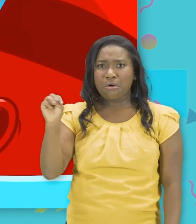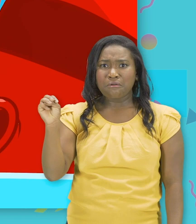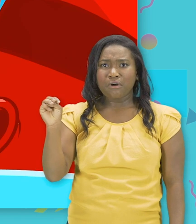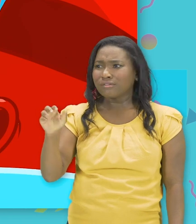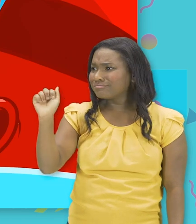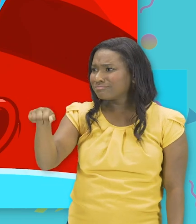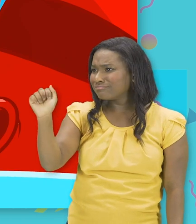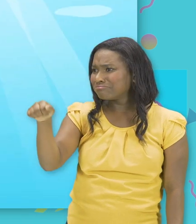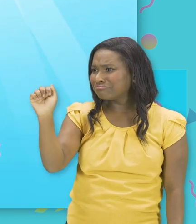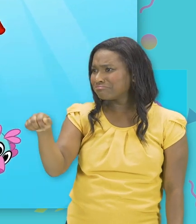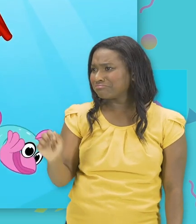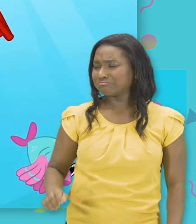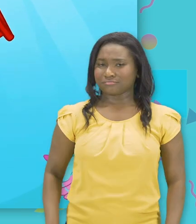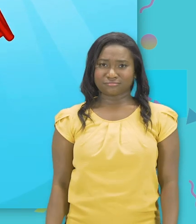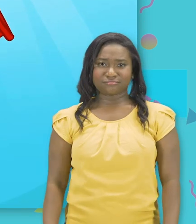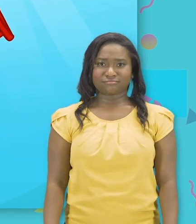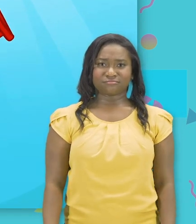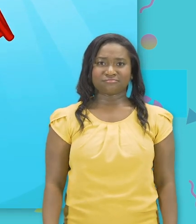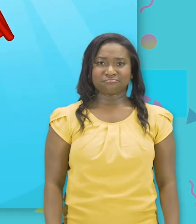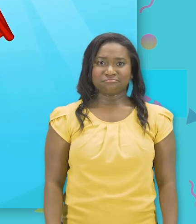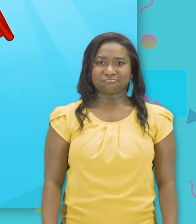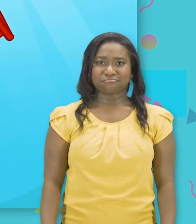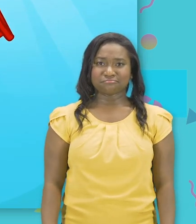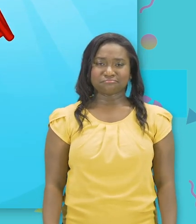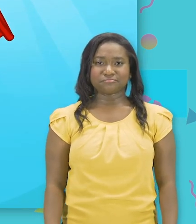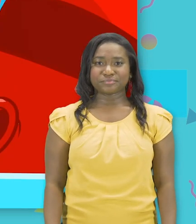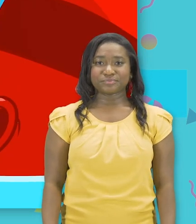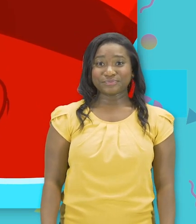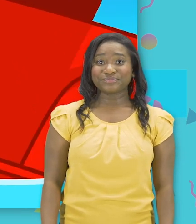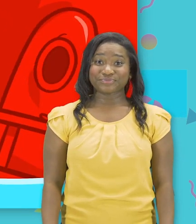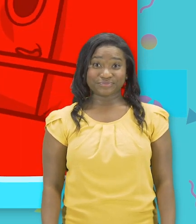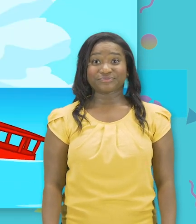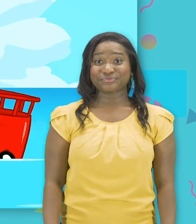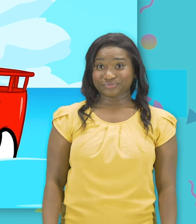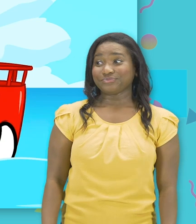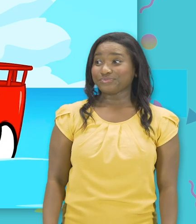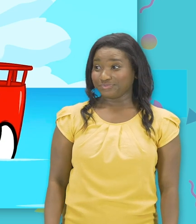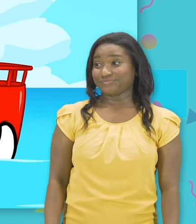whoa! Morphle!